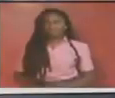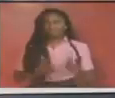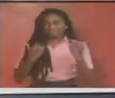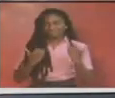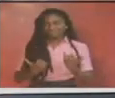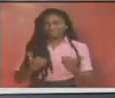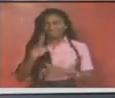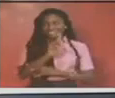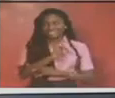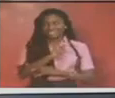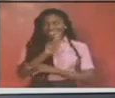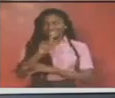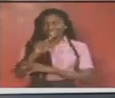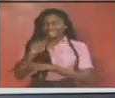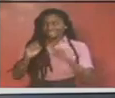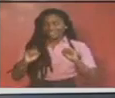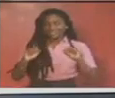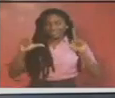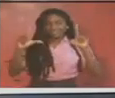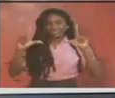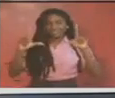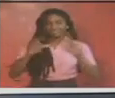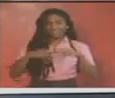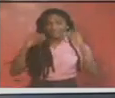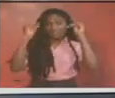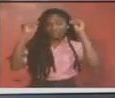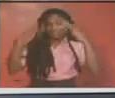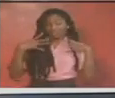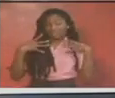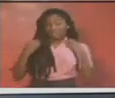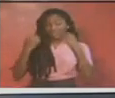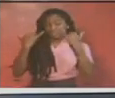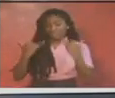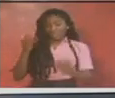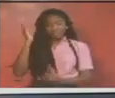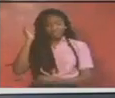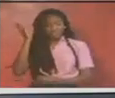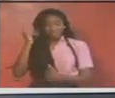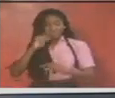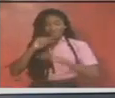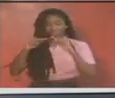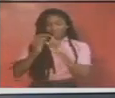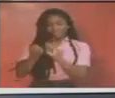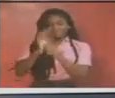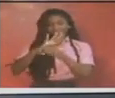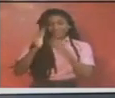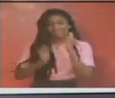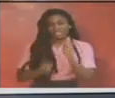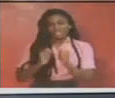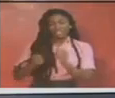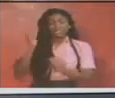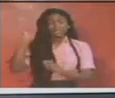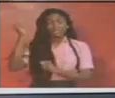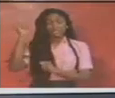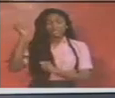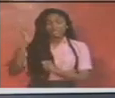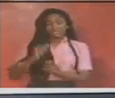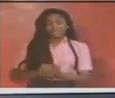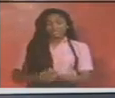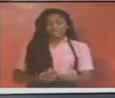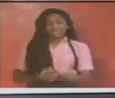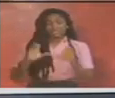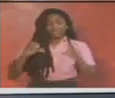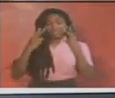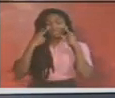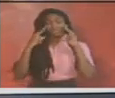This is TTT Live. I'm DK Rosta. The Ministry of Health is giving an update on the status of COVID-19 in Trinidad and Tobago. We're